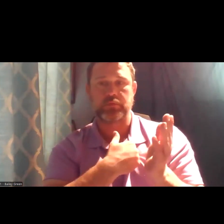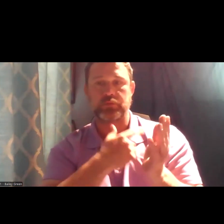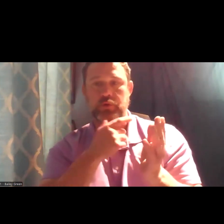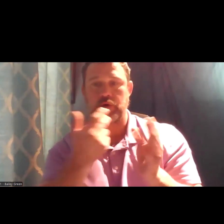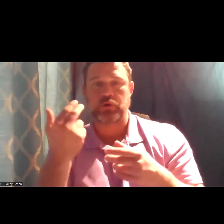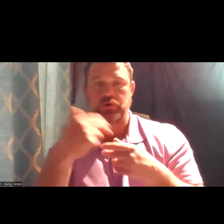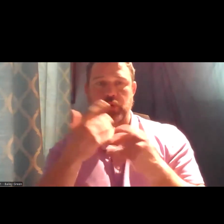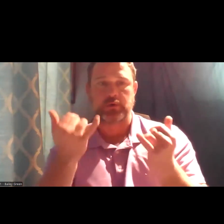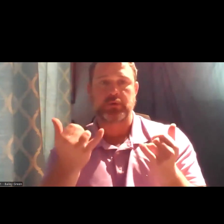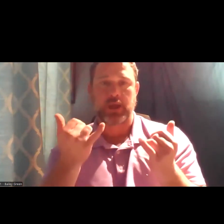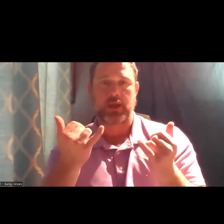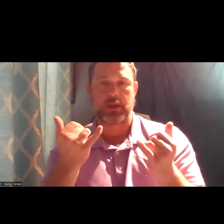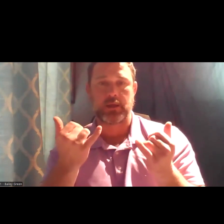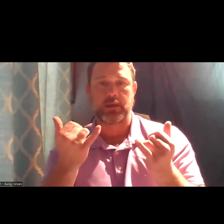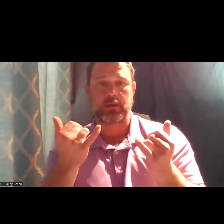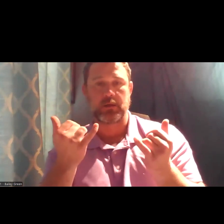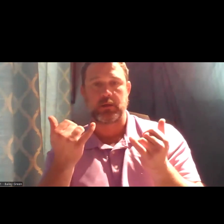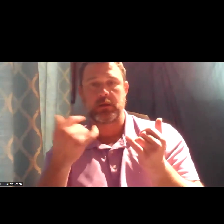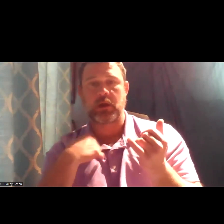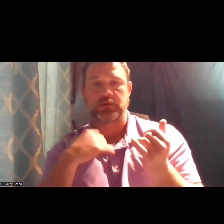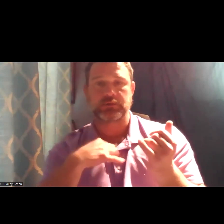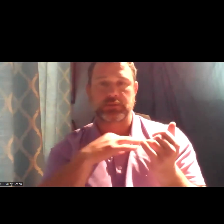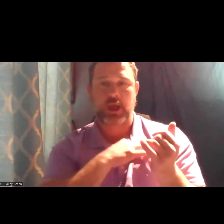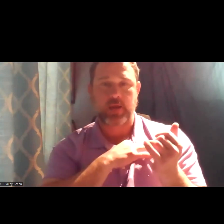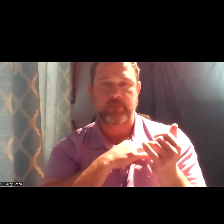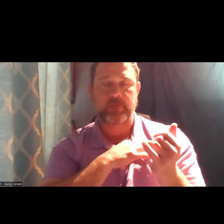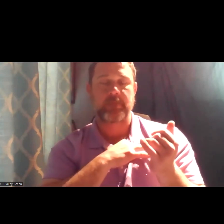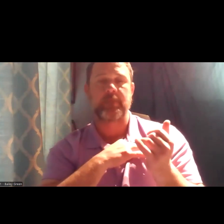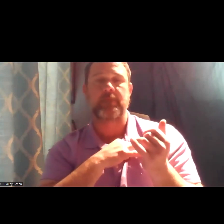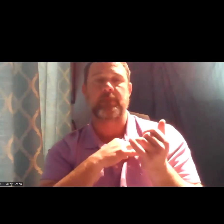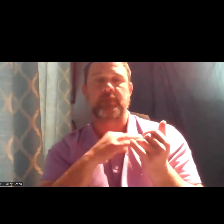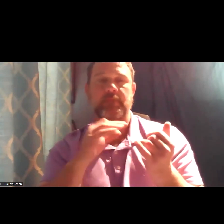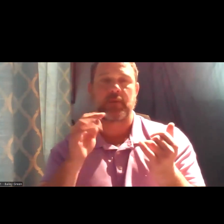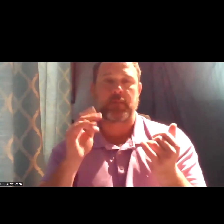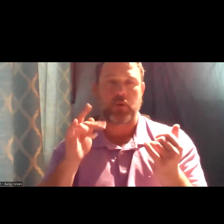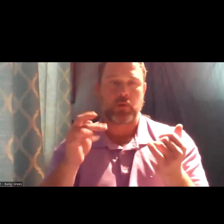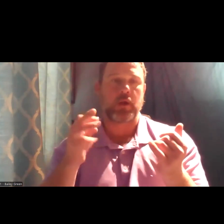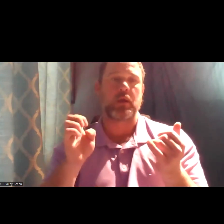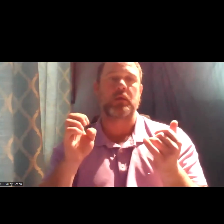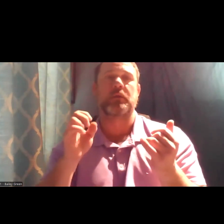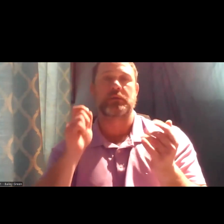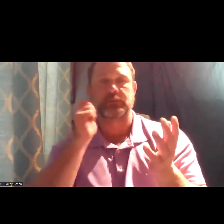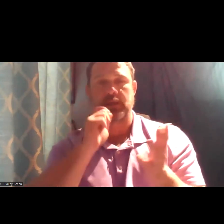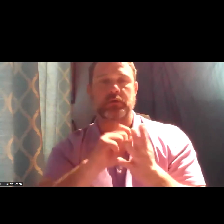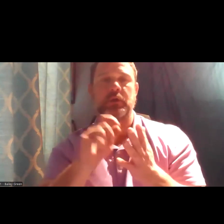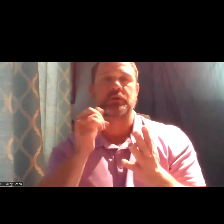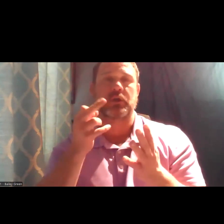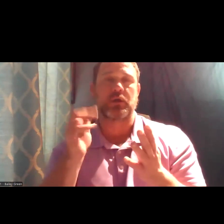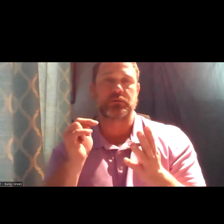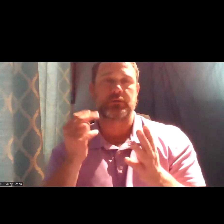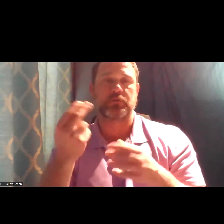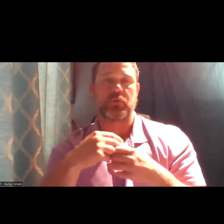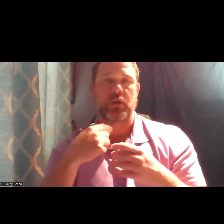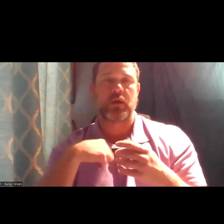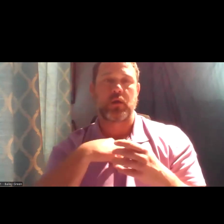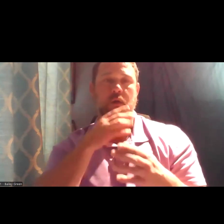us today, to our staff, especially to Kim McCoy-Wade and Secretary Johnson for joining us. I'm